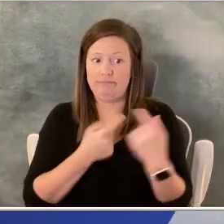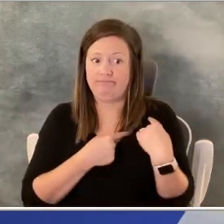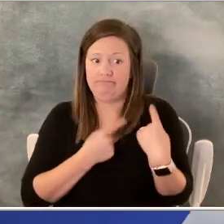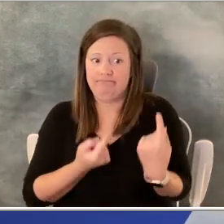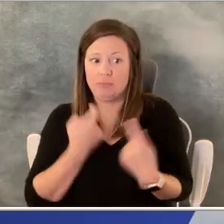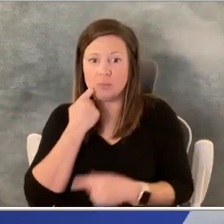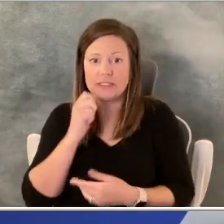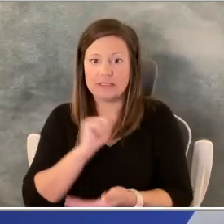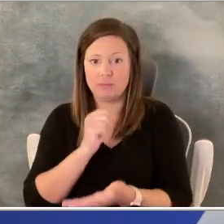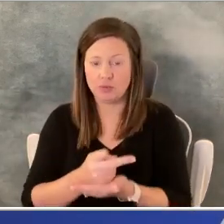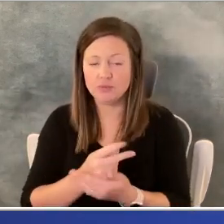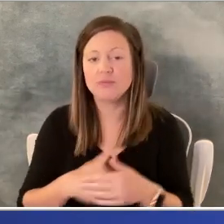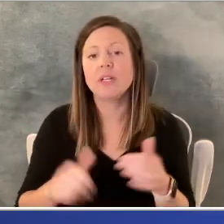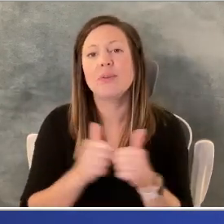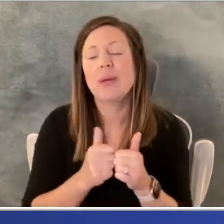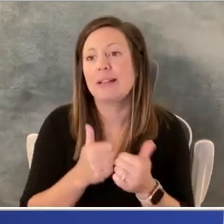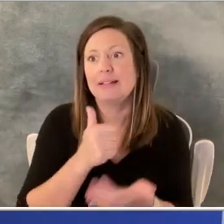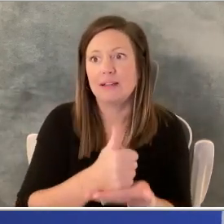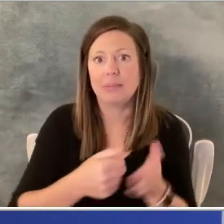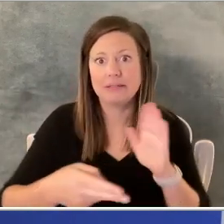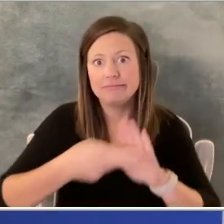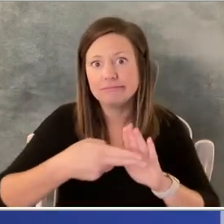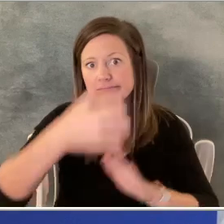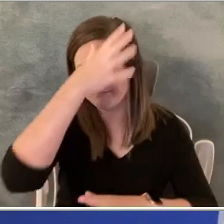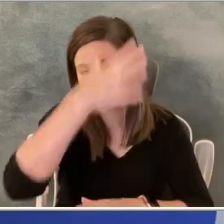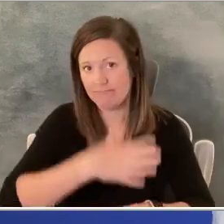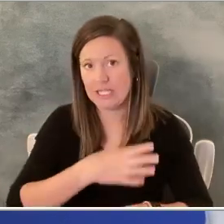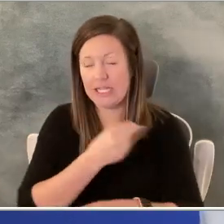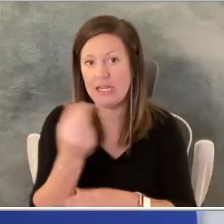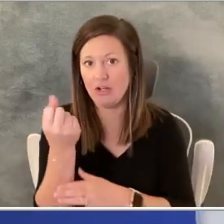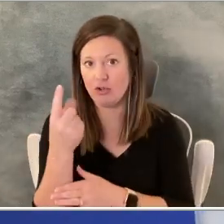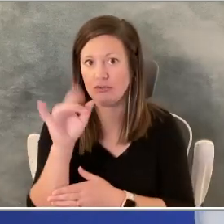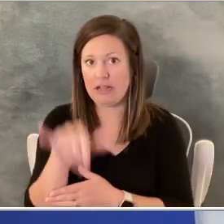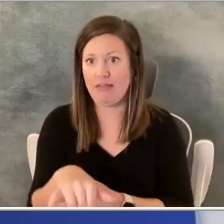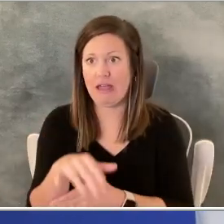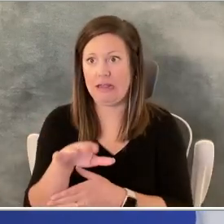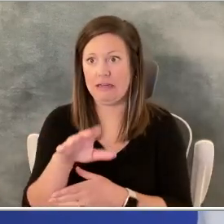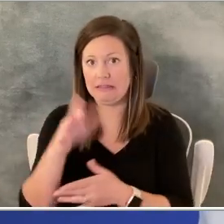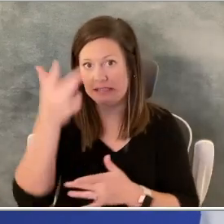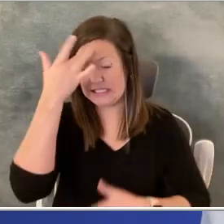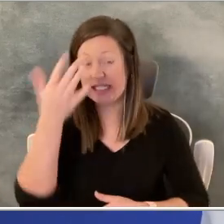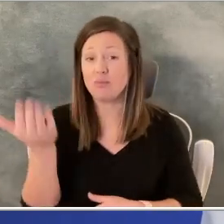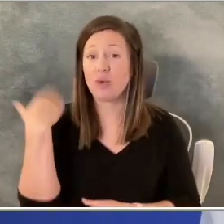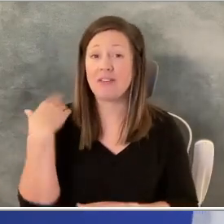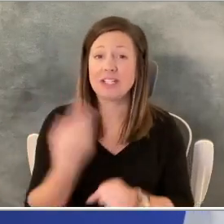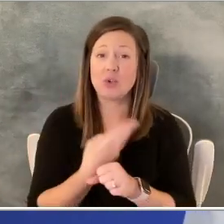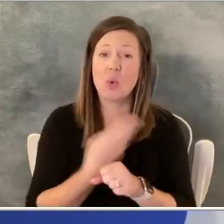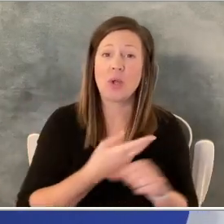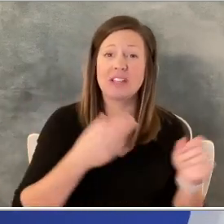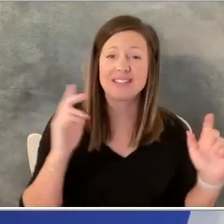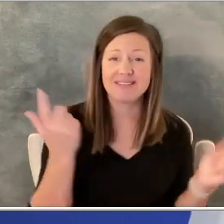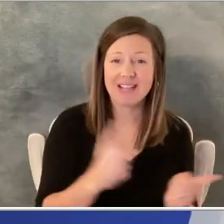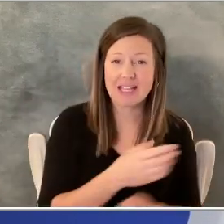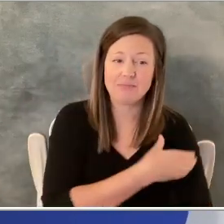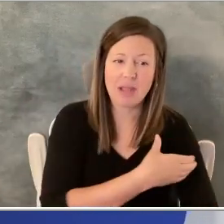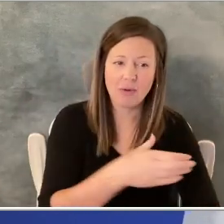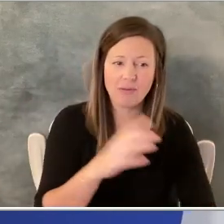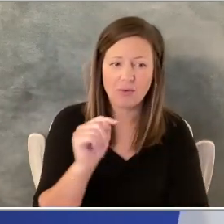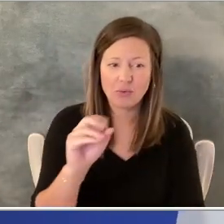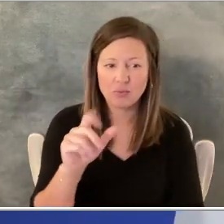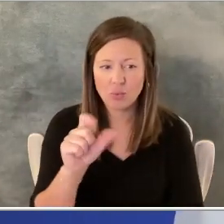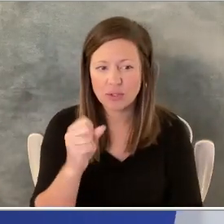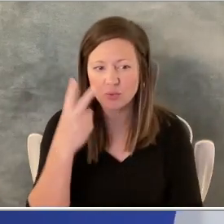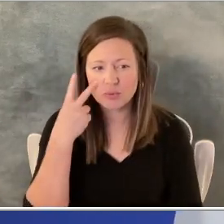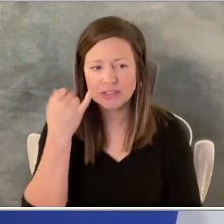to helping diagnose men and understand the extent of the disease. Previously, we had to use less powerful tools to see if cancer had spread, which meant that sometimes